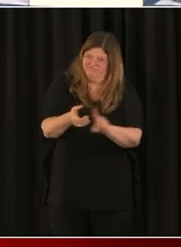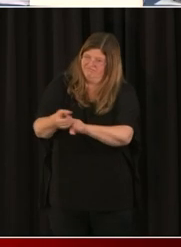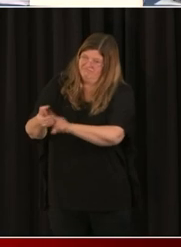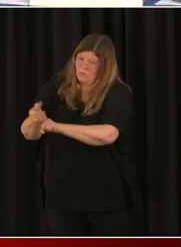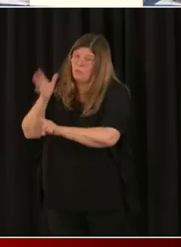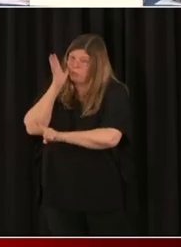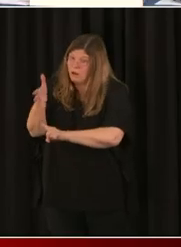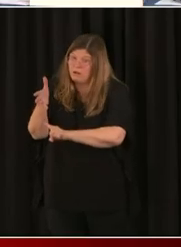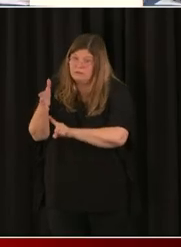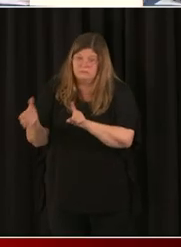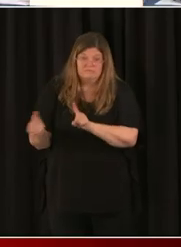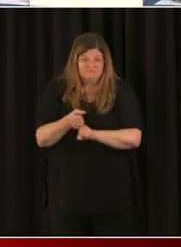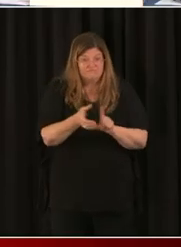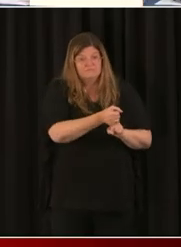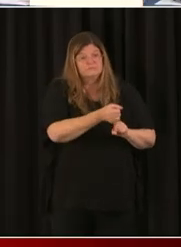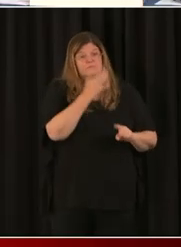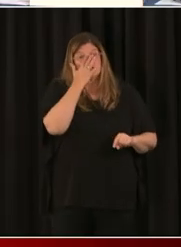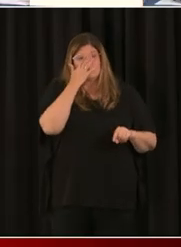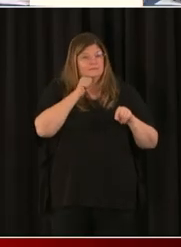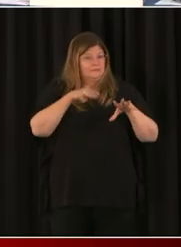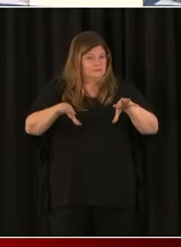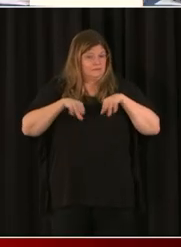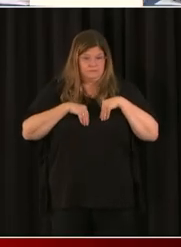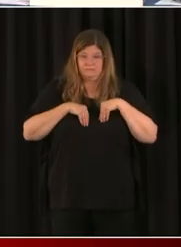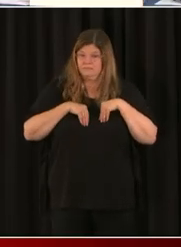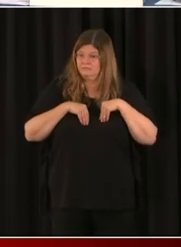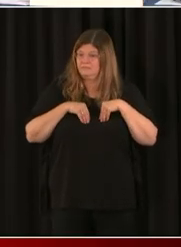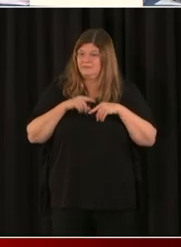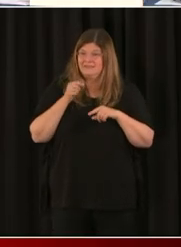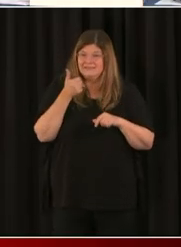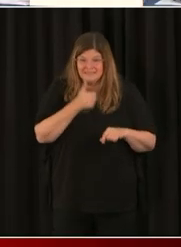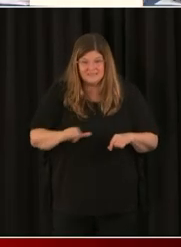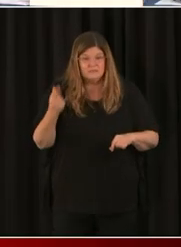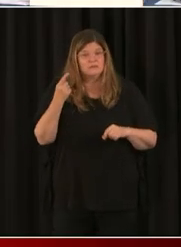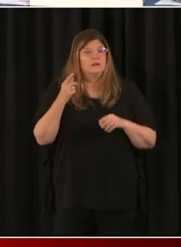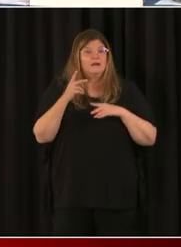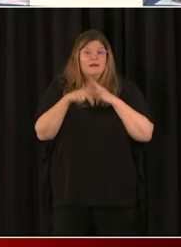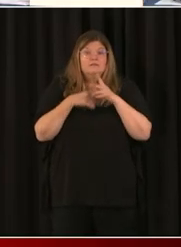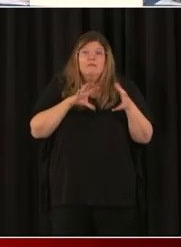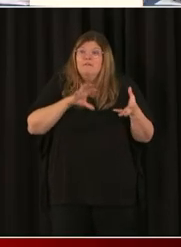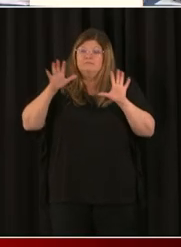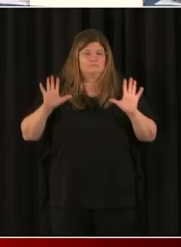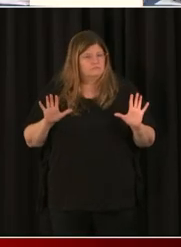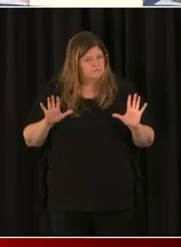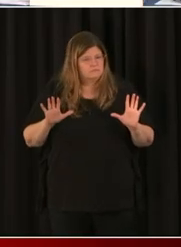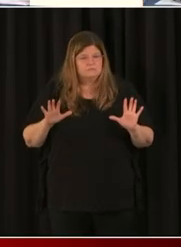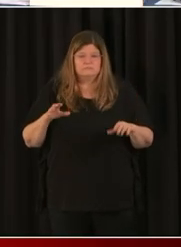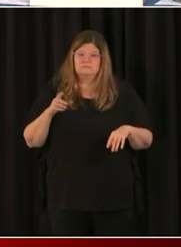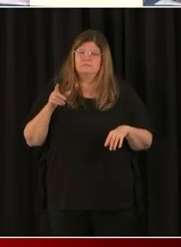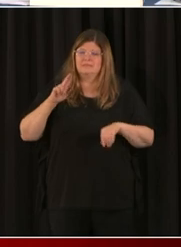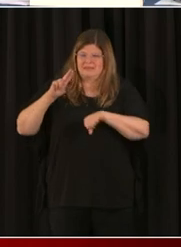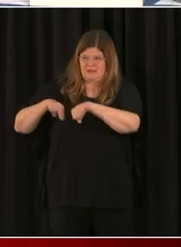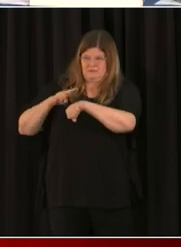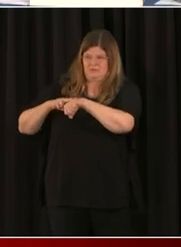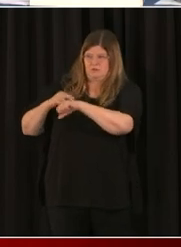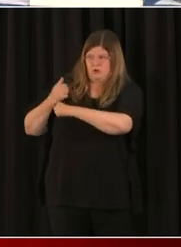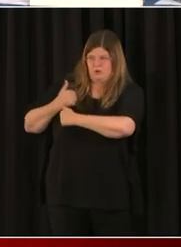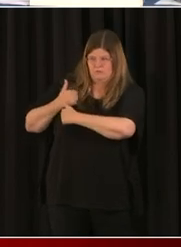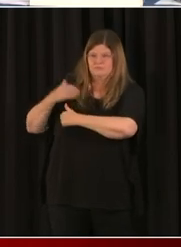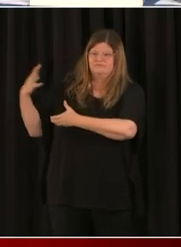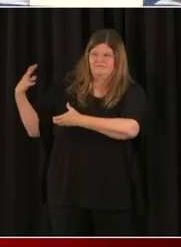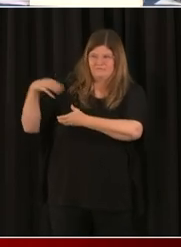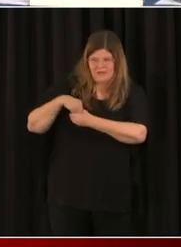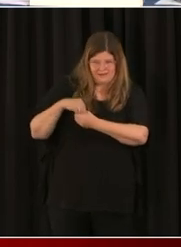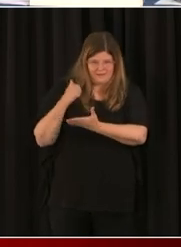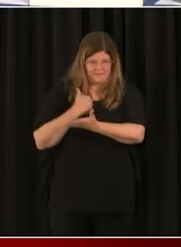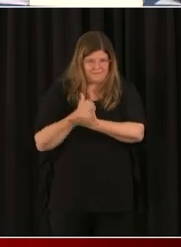in our city. Again, unacceptable, and we will not tolerate that. So the National Guard will be assisting us in our efforts as well. Thank